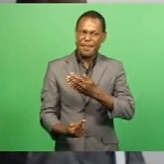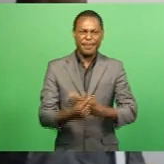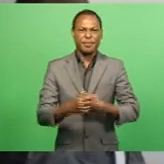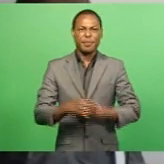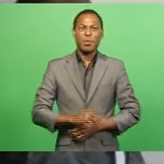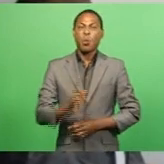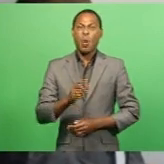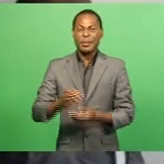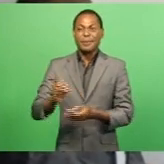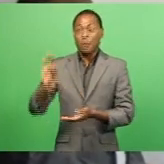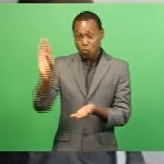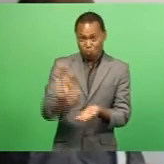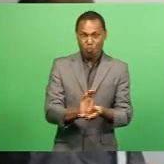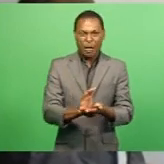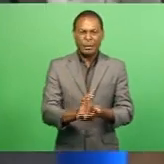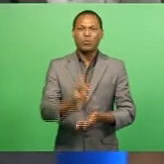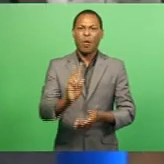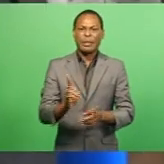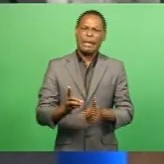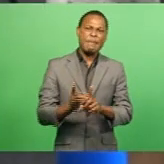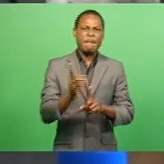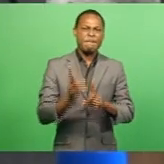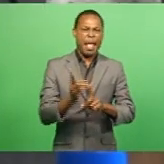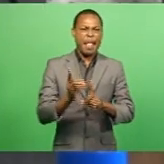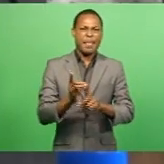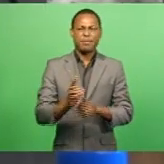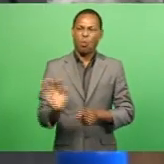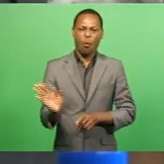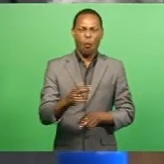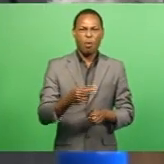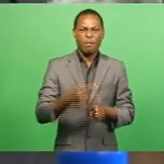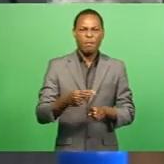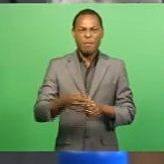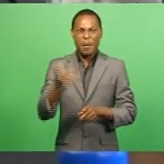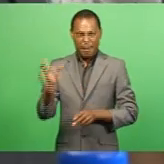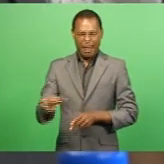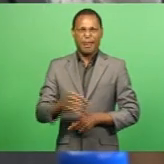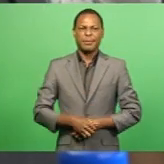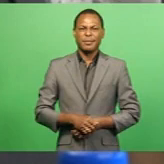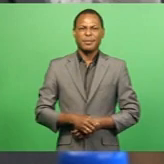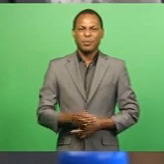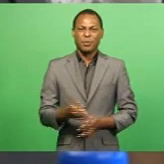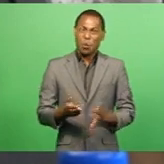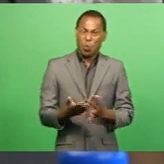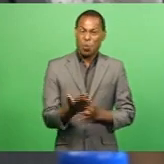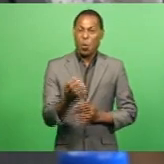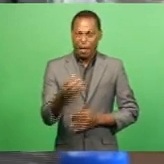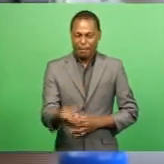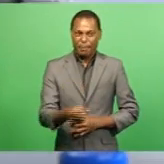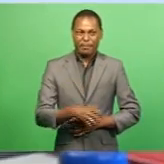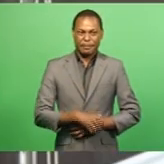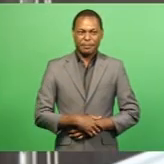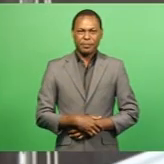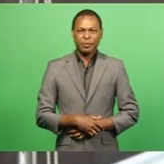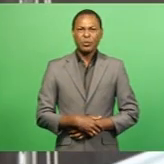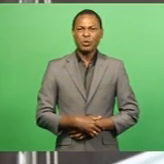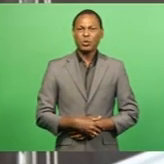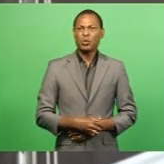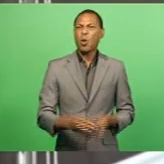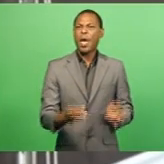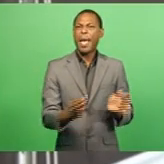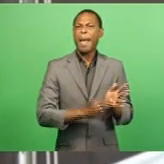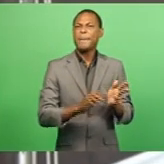develop highly productive dairy farms that will contribute to milk production through calf rearing. So this is a 2-year MOU,